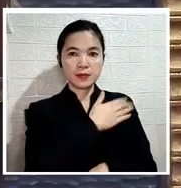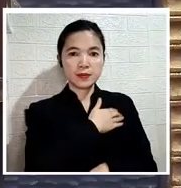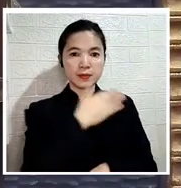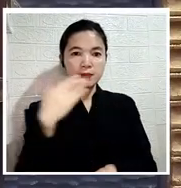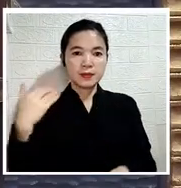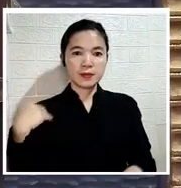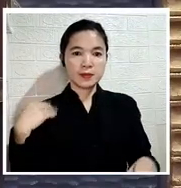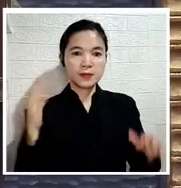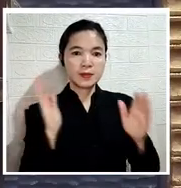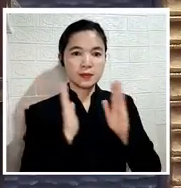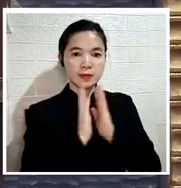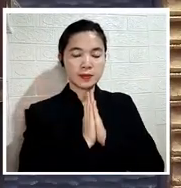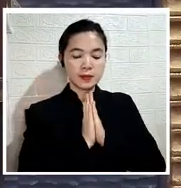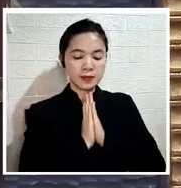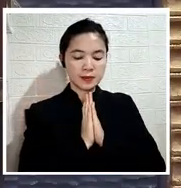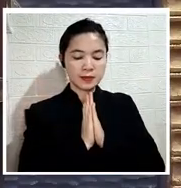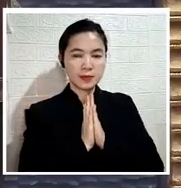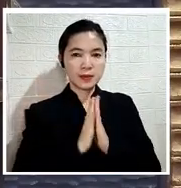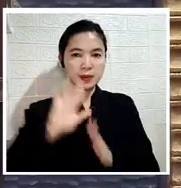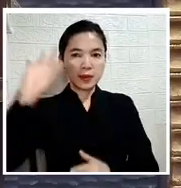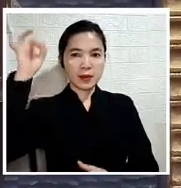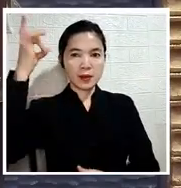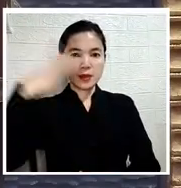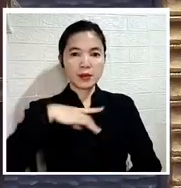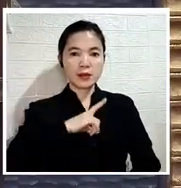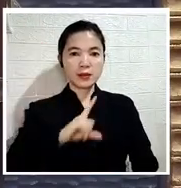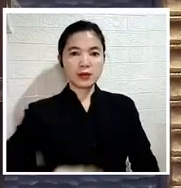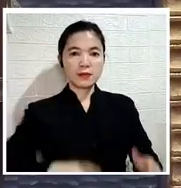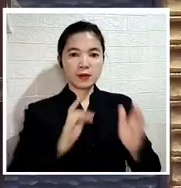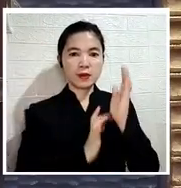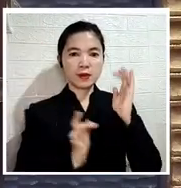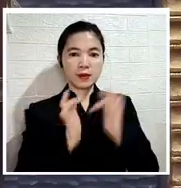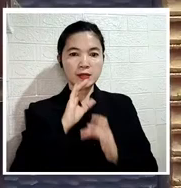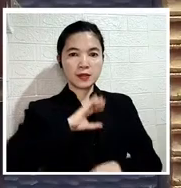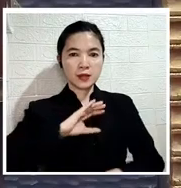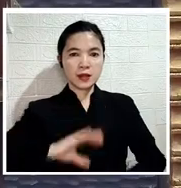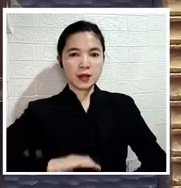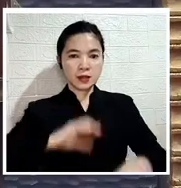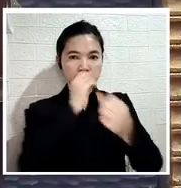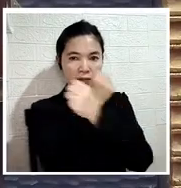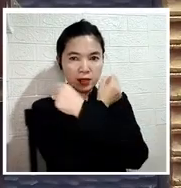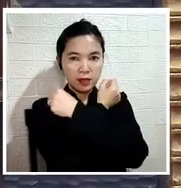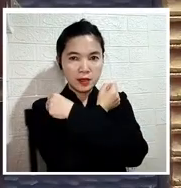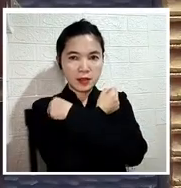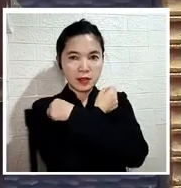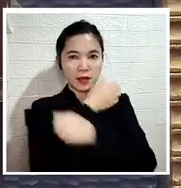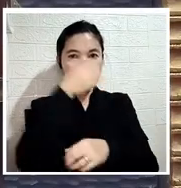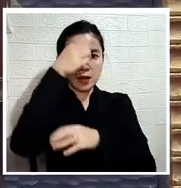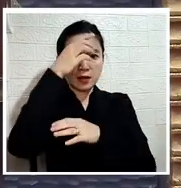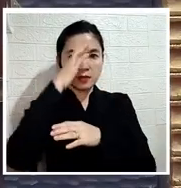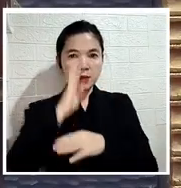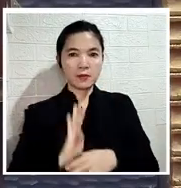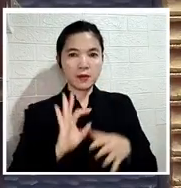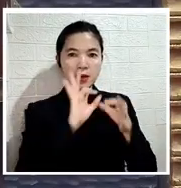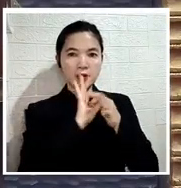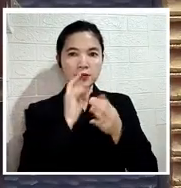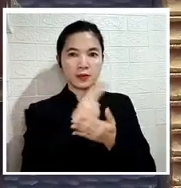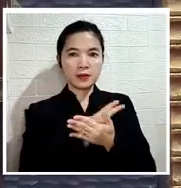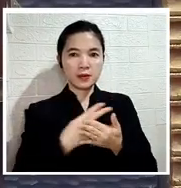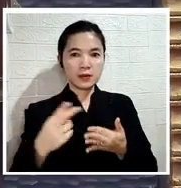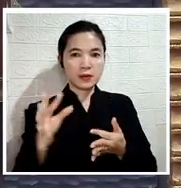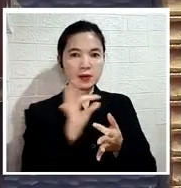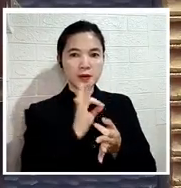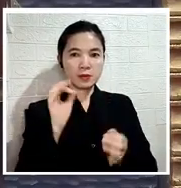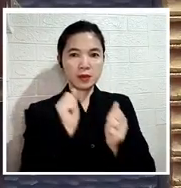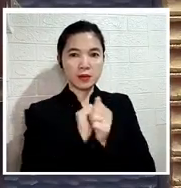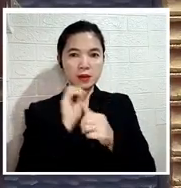Spirit. Amen. The grace of our Lord Jesus Christ, and the love of God, and the communion of the Holy Spirit be with you all. And